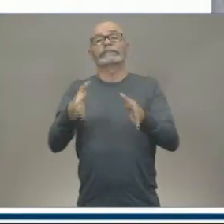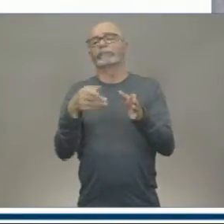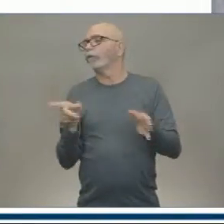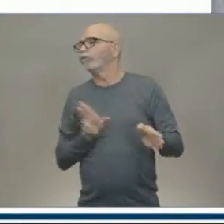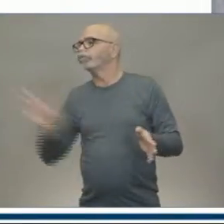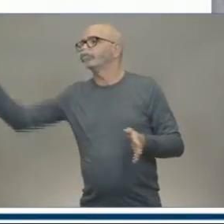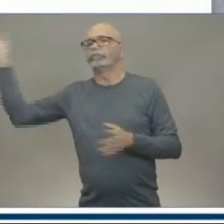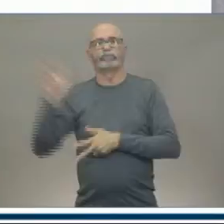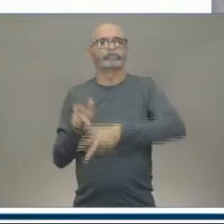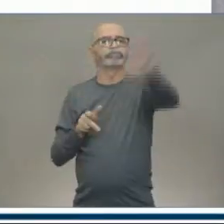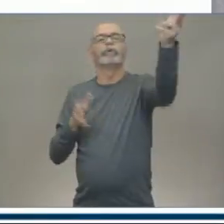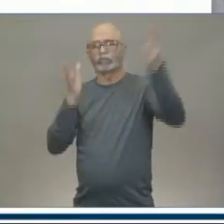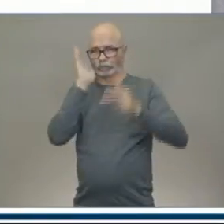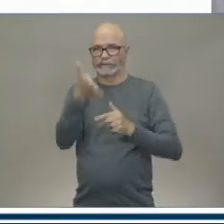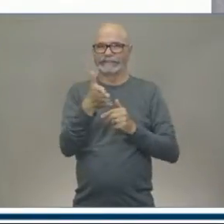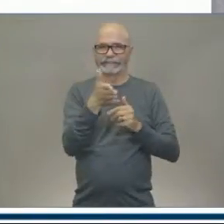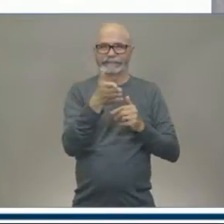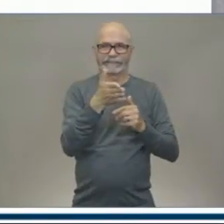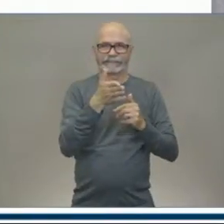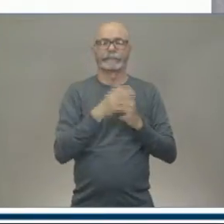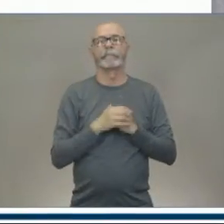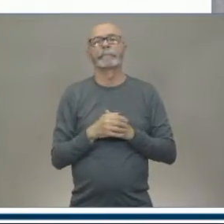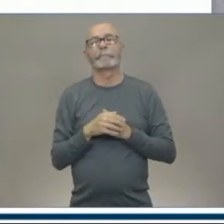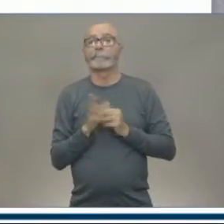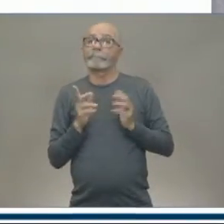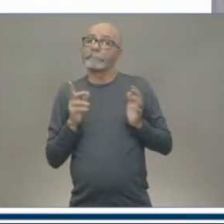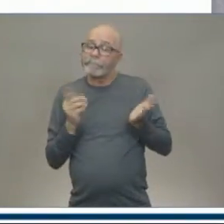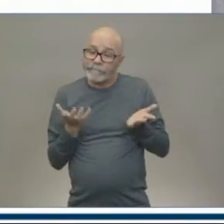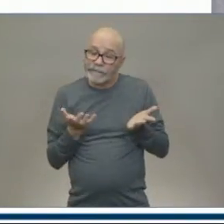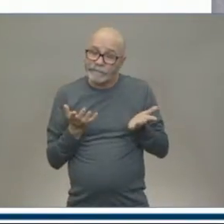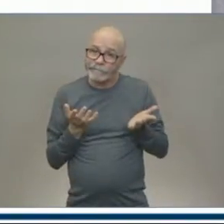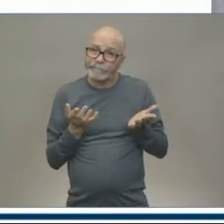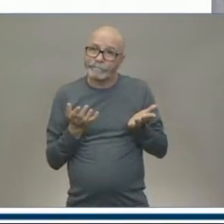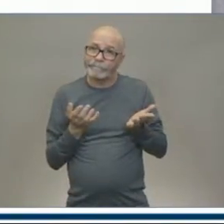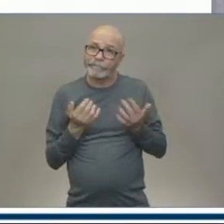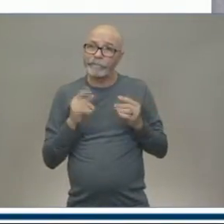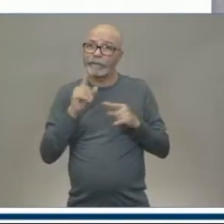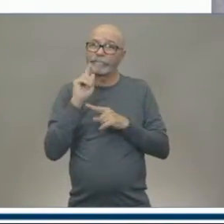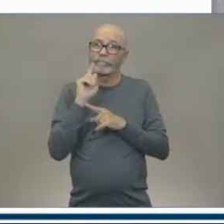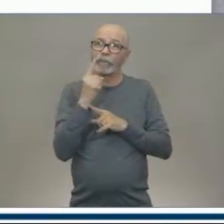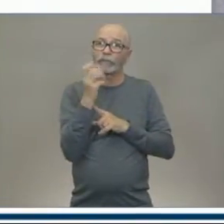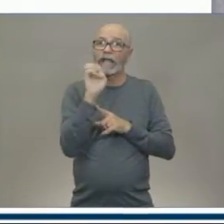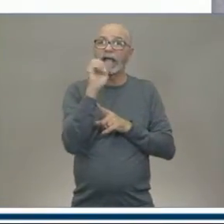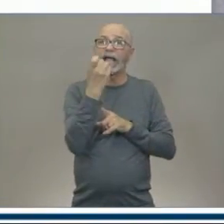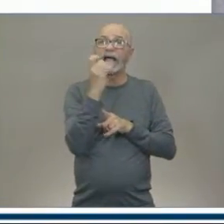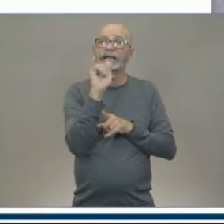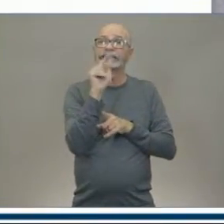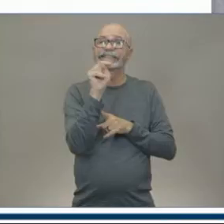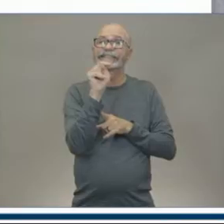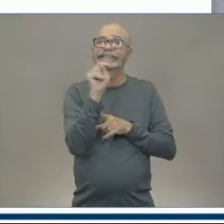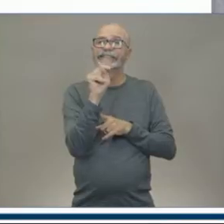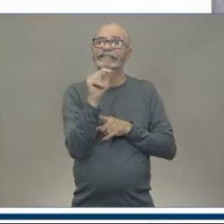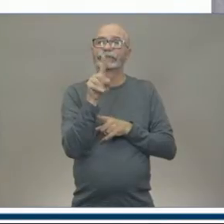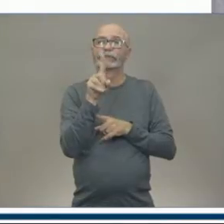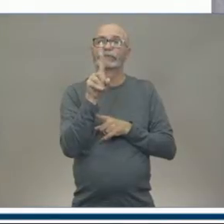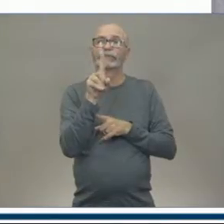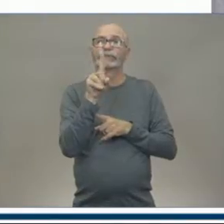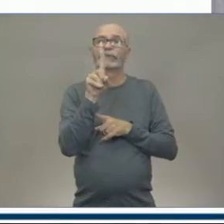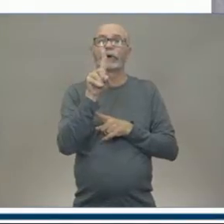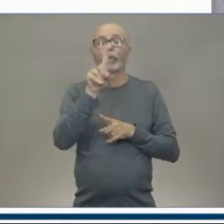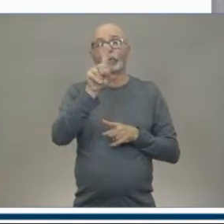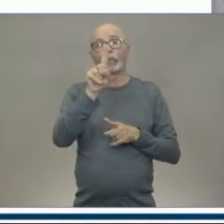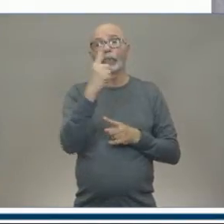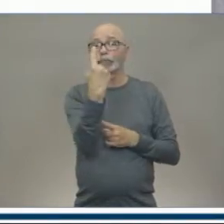But that, as you know, exit 1A, which most of us didn't even know existed if we didn't live in the area, can be used to